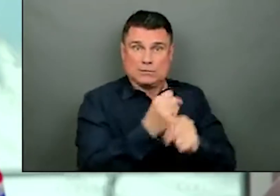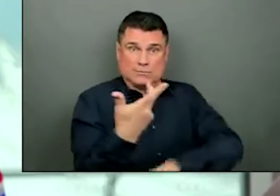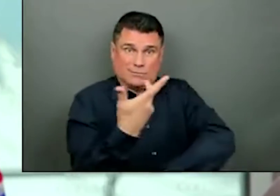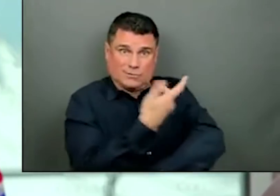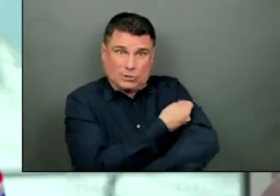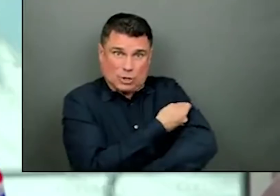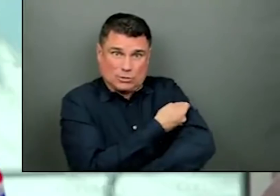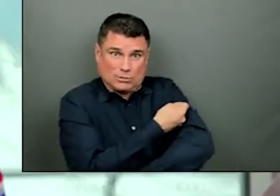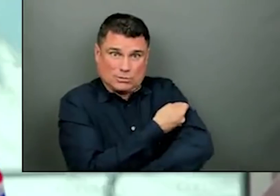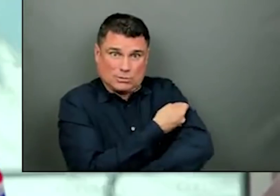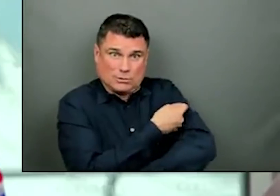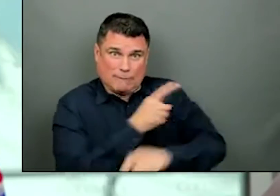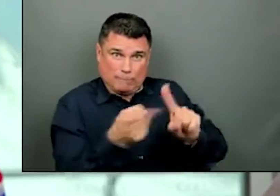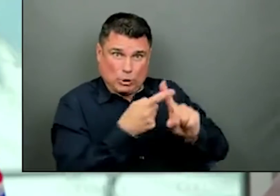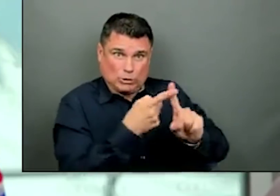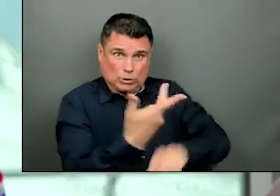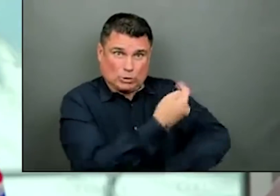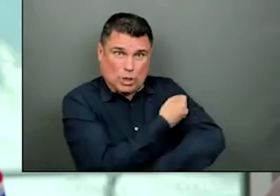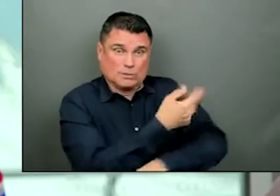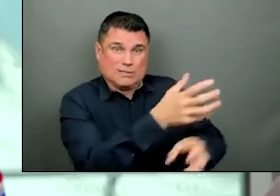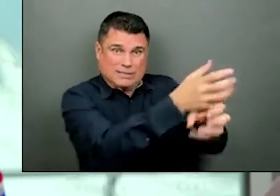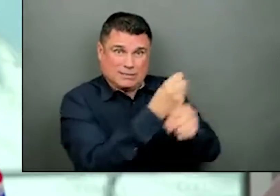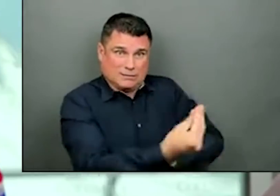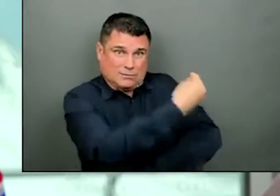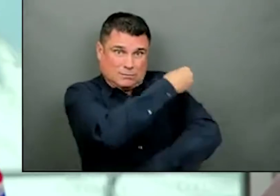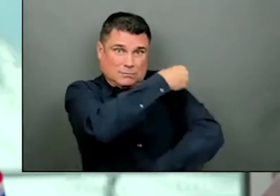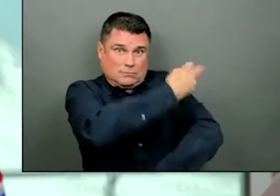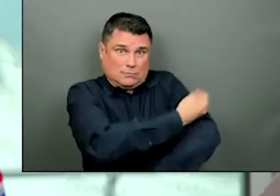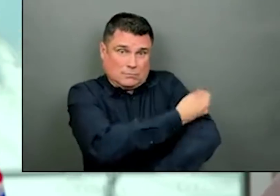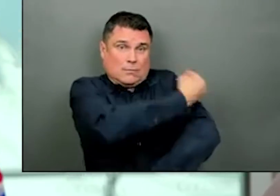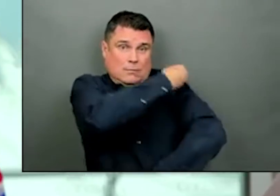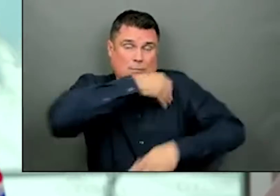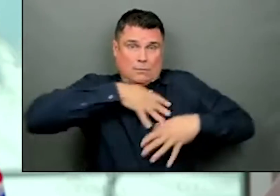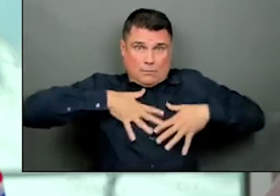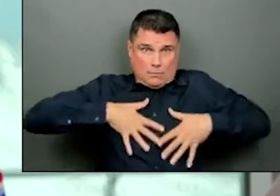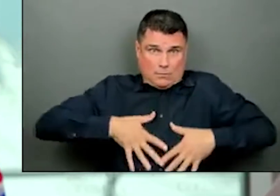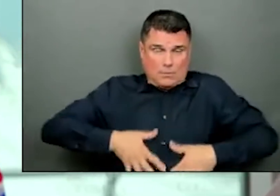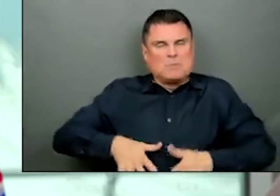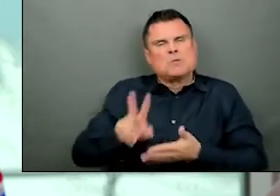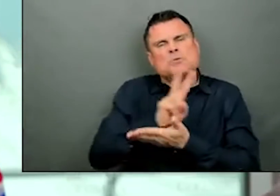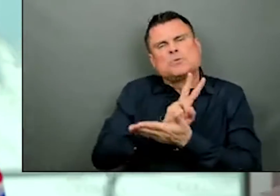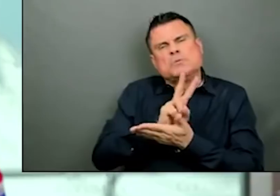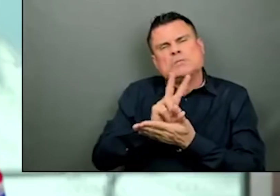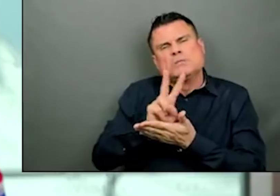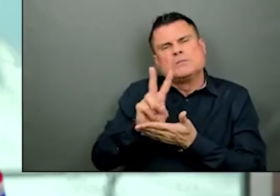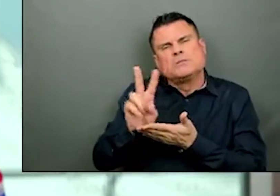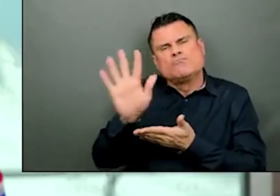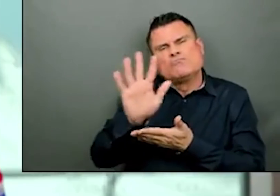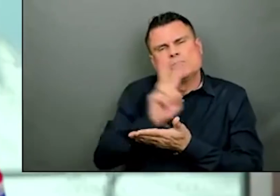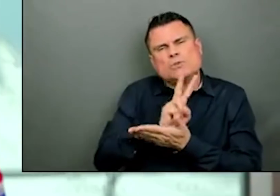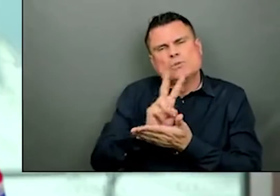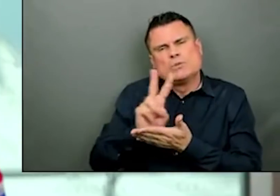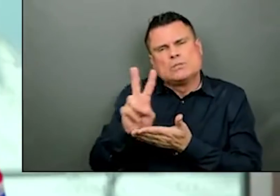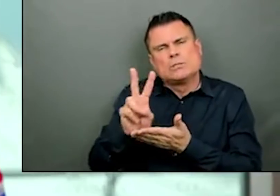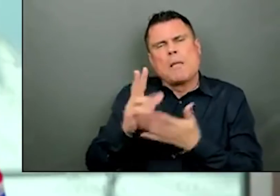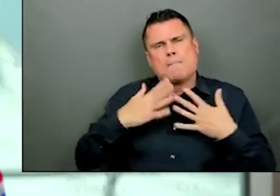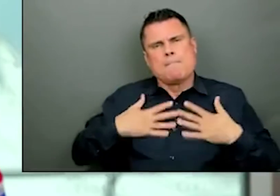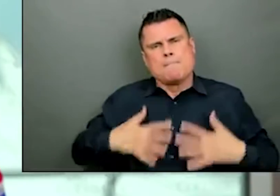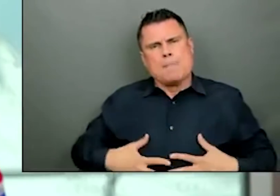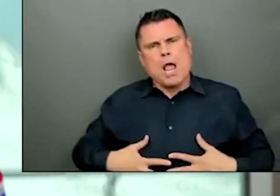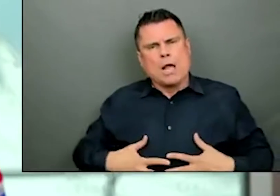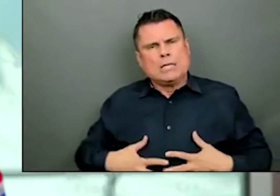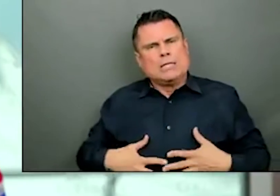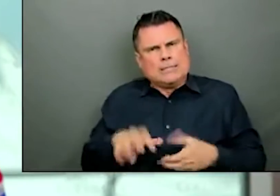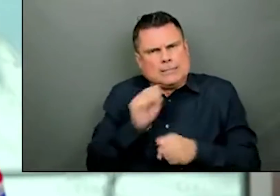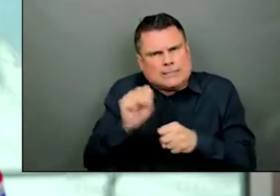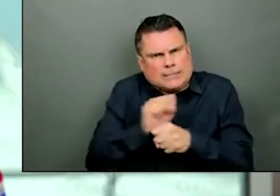important, even after you've been immunized, even if your community has been immunized, that you take the precautions that we all need to